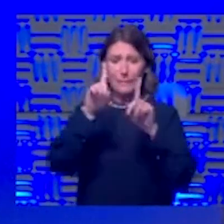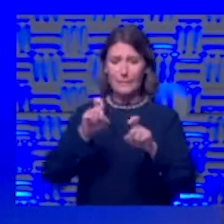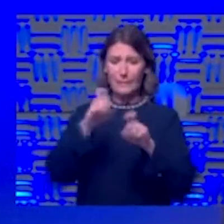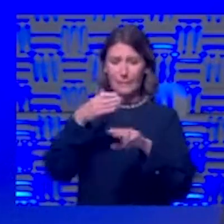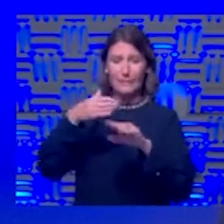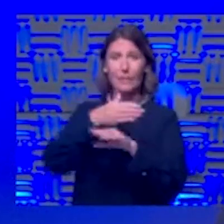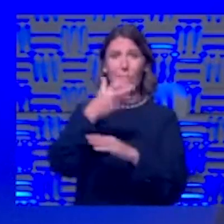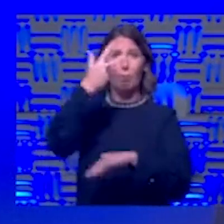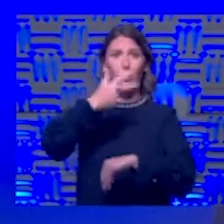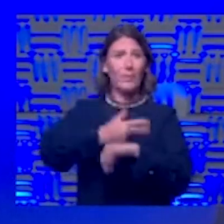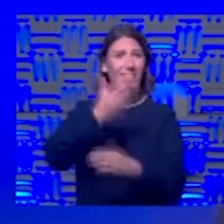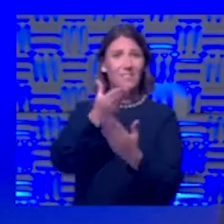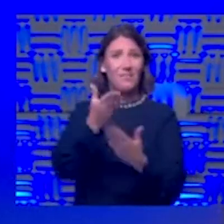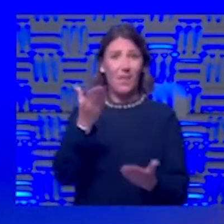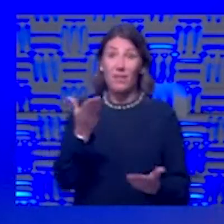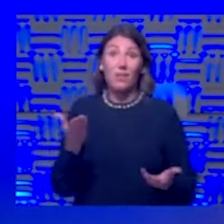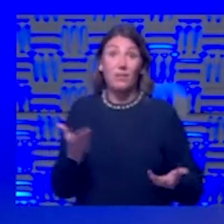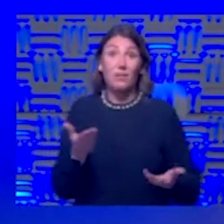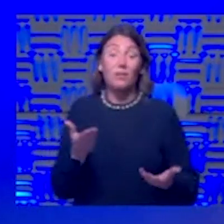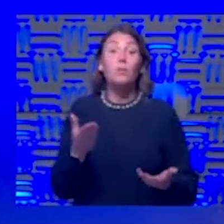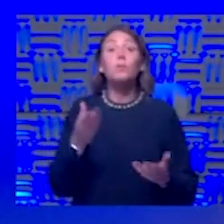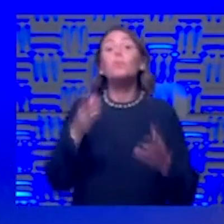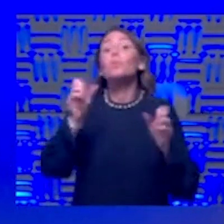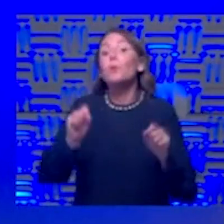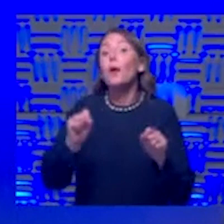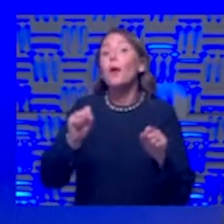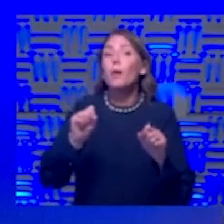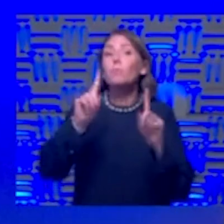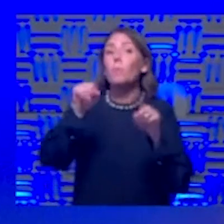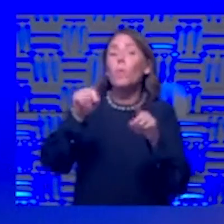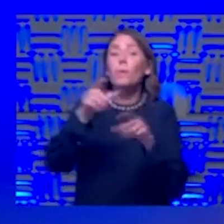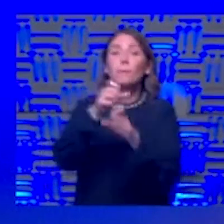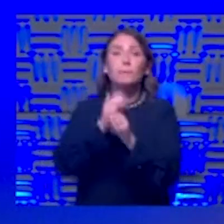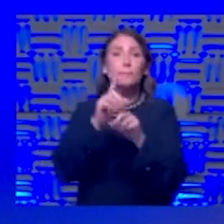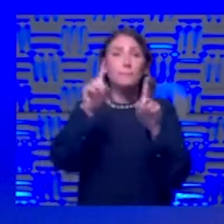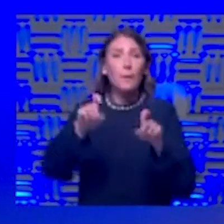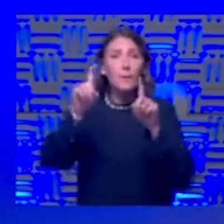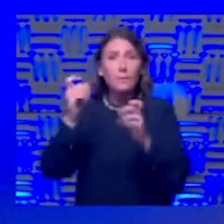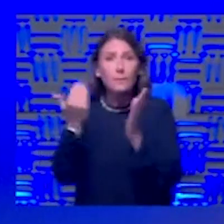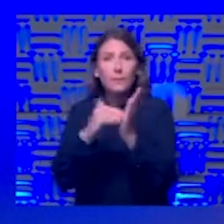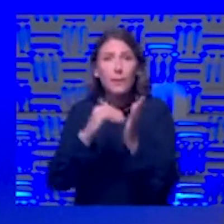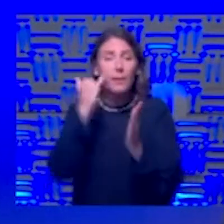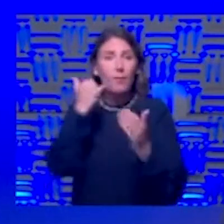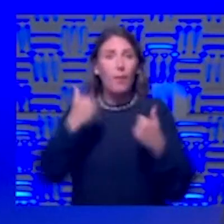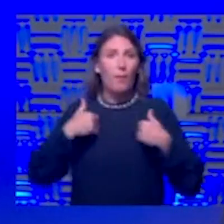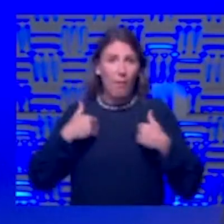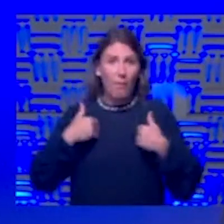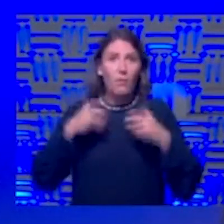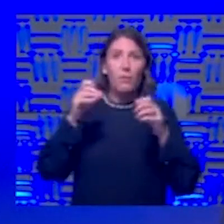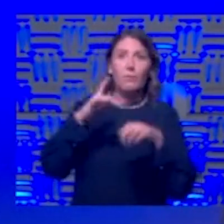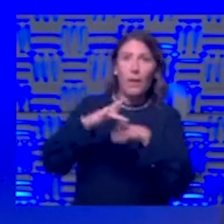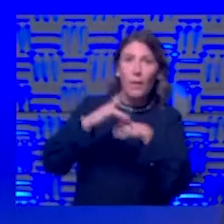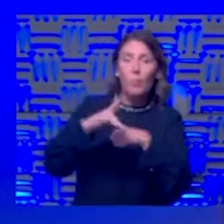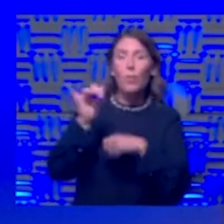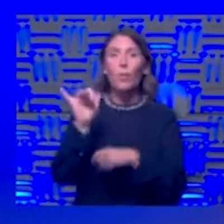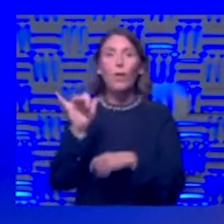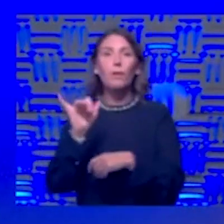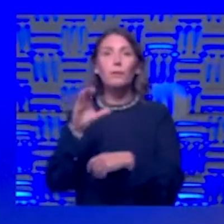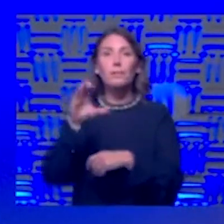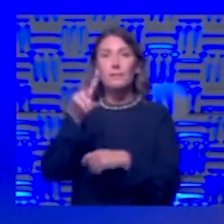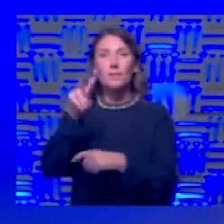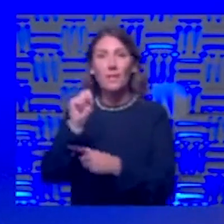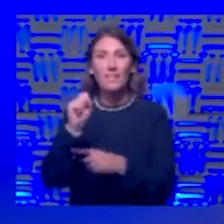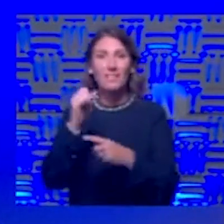is valid. So you can certainly go get tested again if the site that you're going to has the capacity, like a CVS, if they're able to